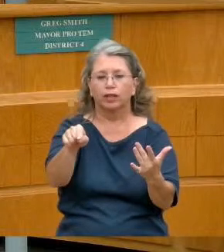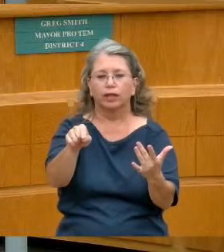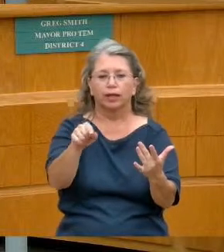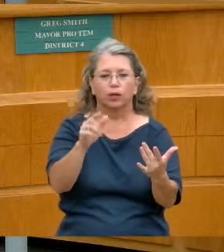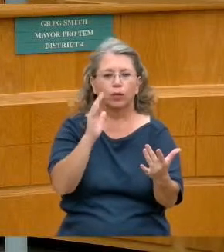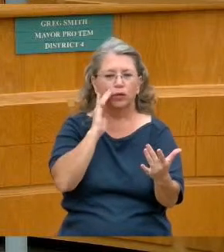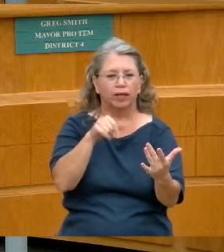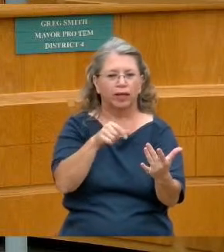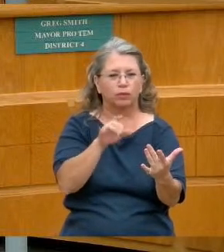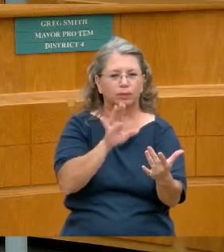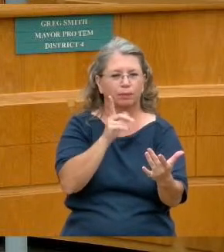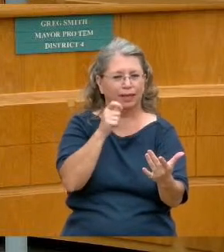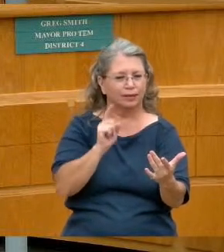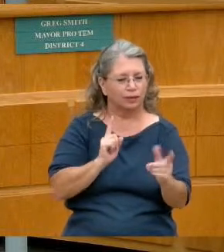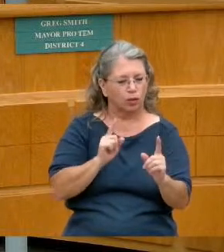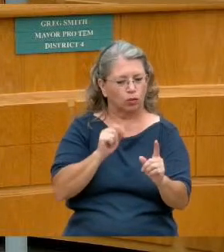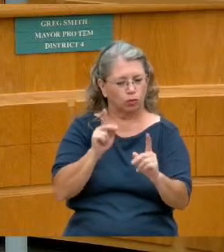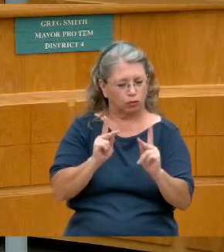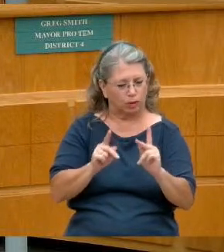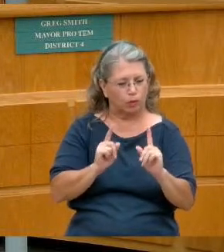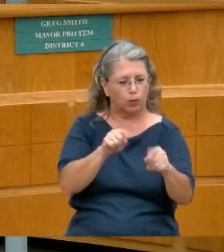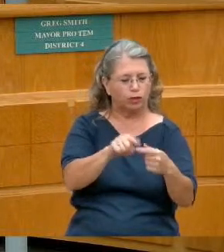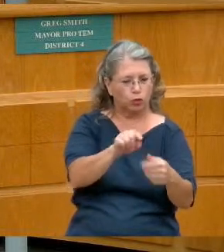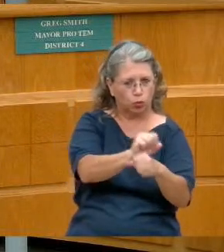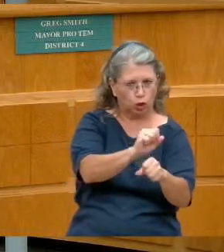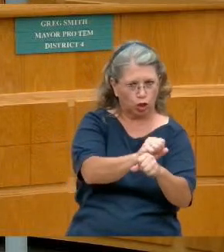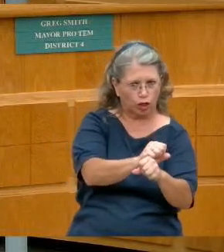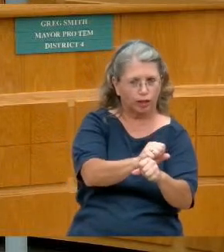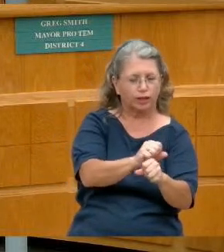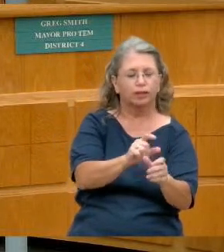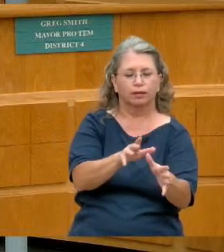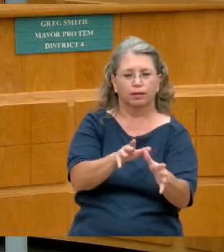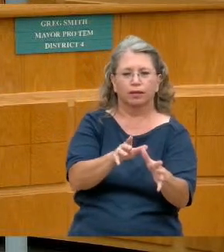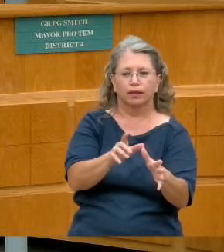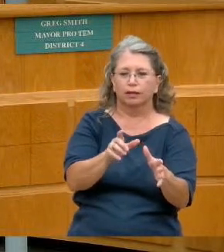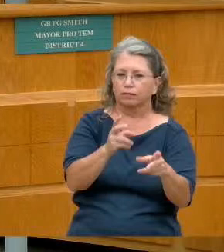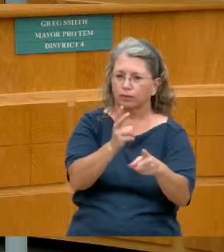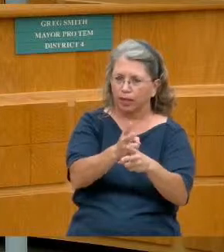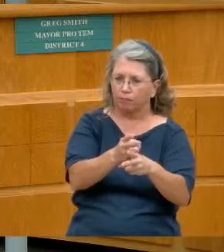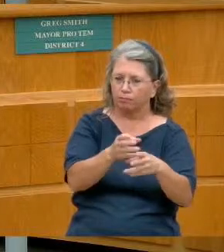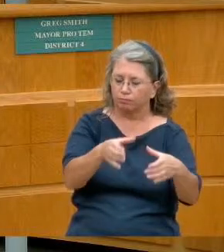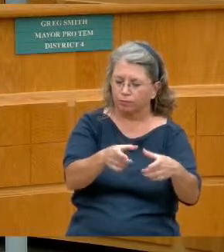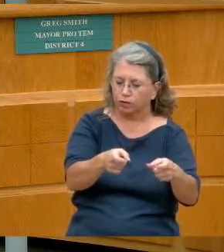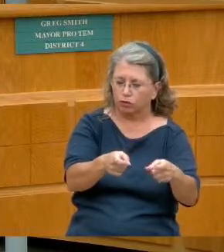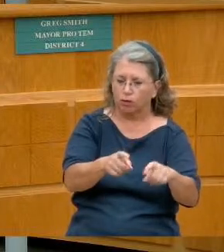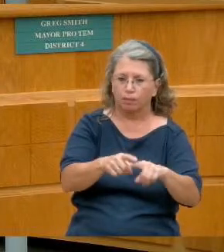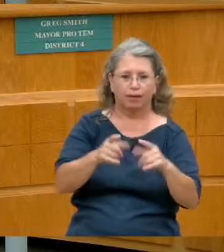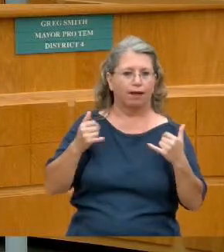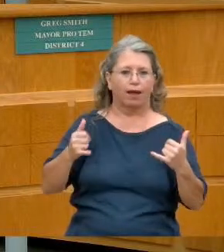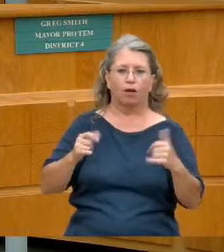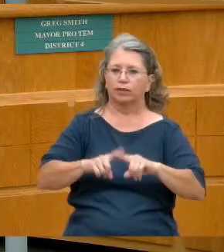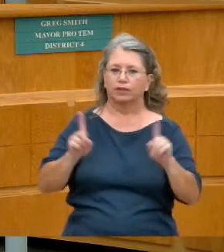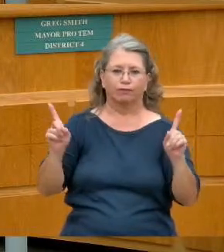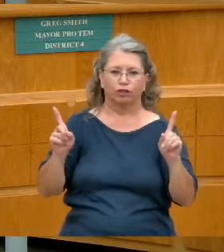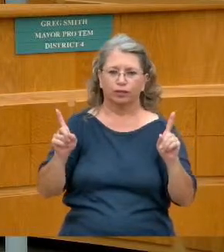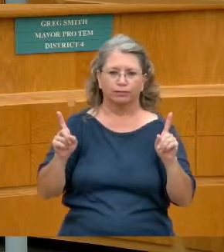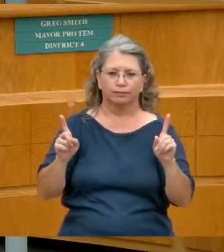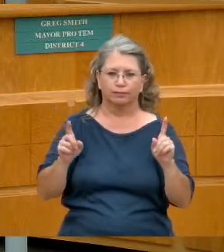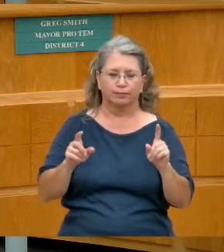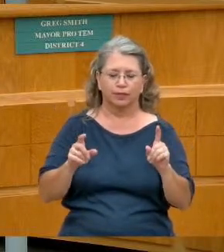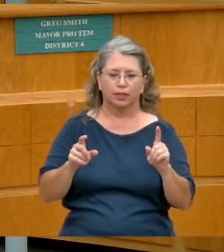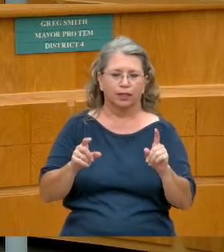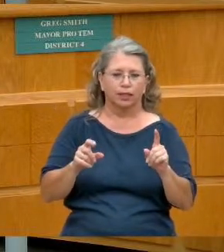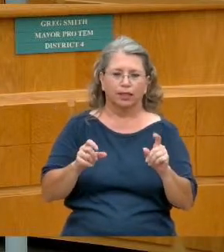down. Right now, if we don't change, there's no reason to believe that this trend is going to change. There's too many